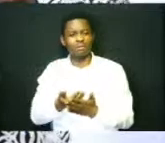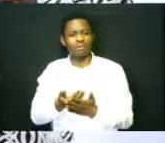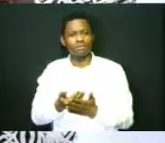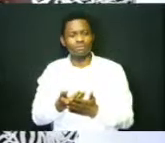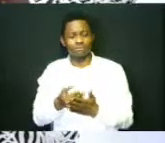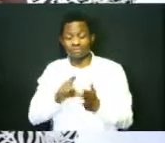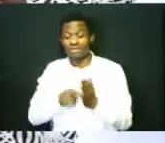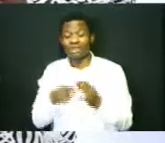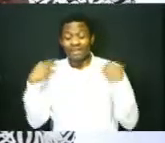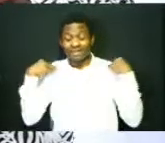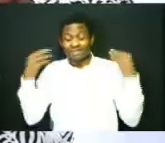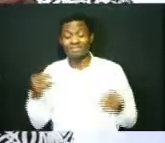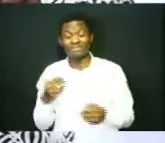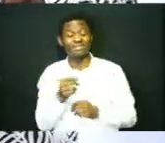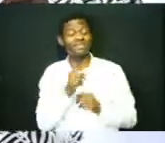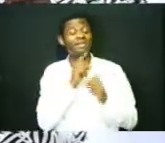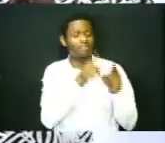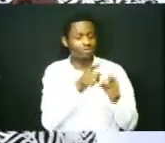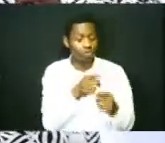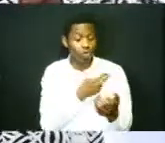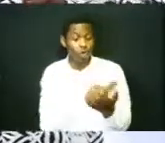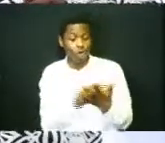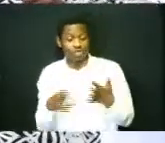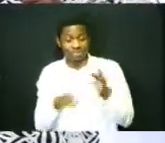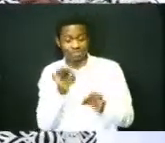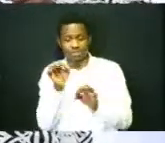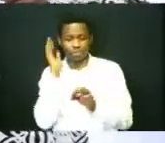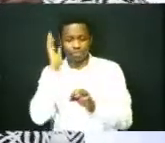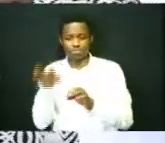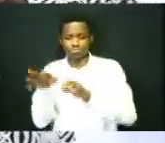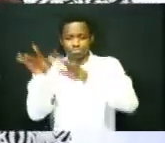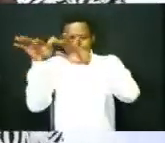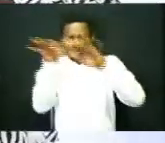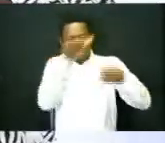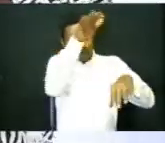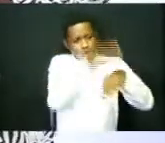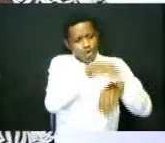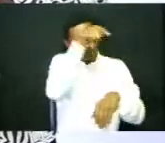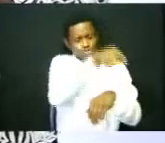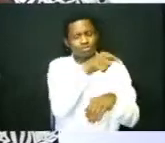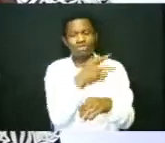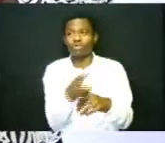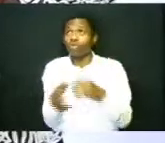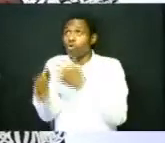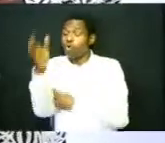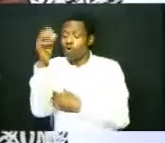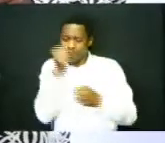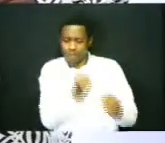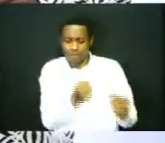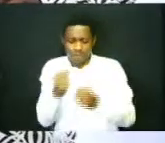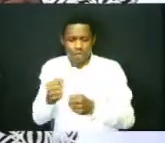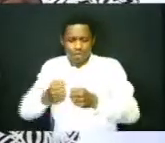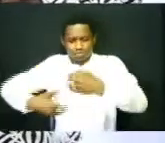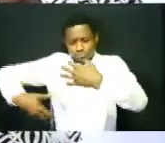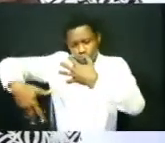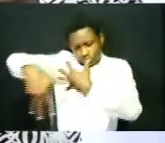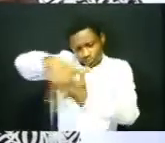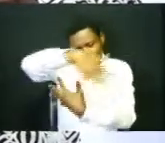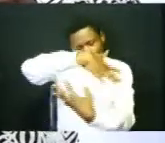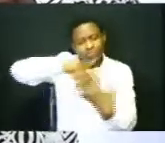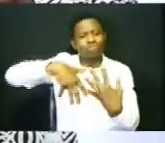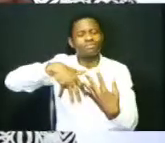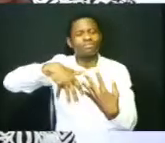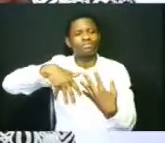And the angel answered, the Holy Spirit will come upon you, and the power of the Most High will overshadow you.